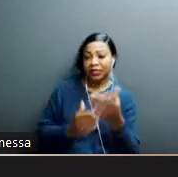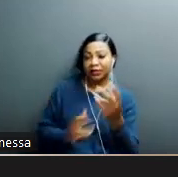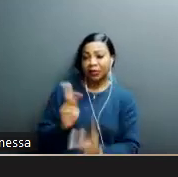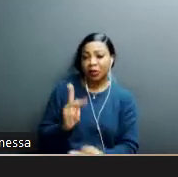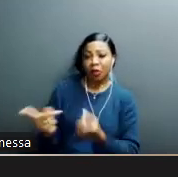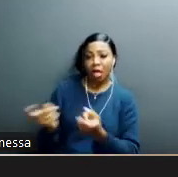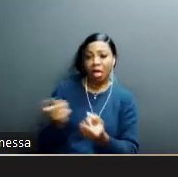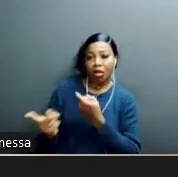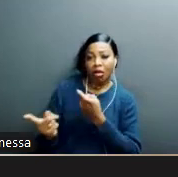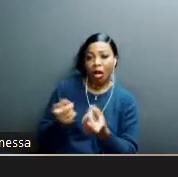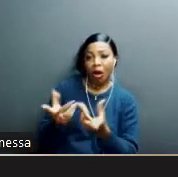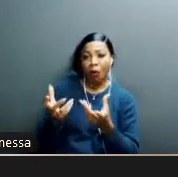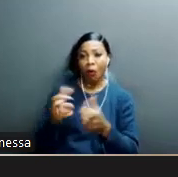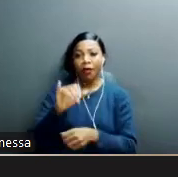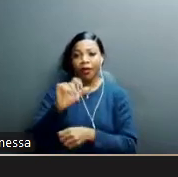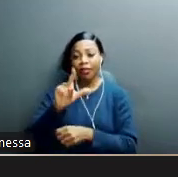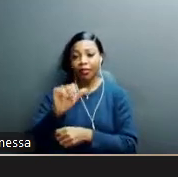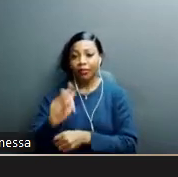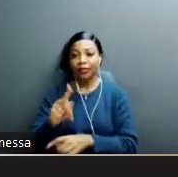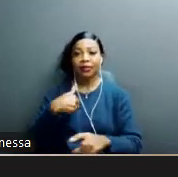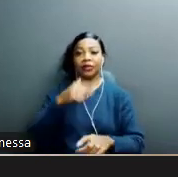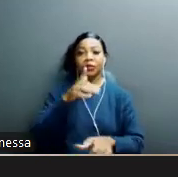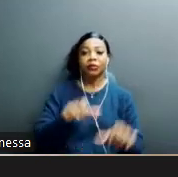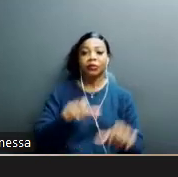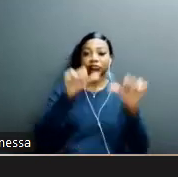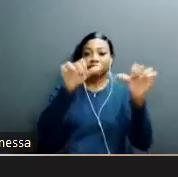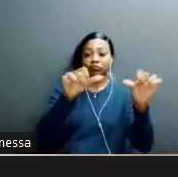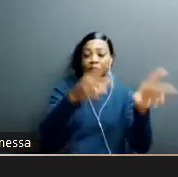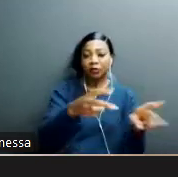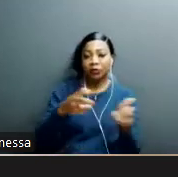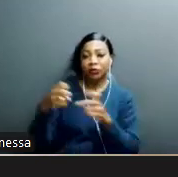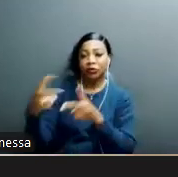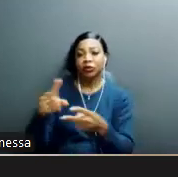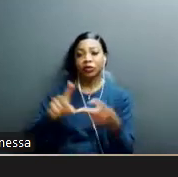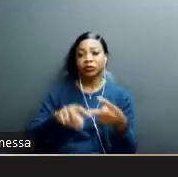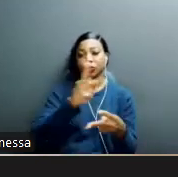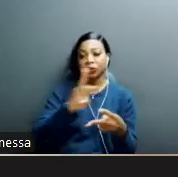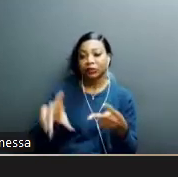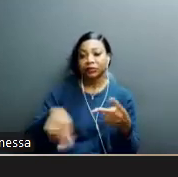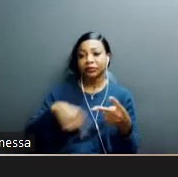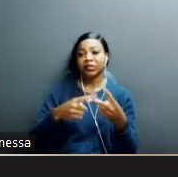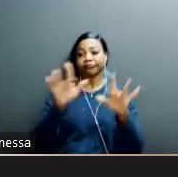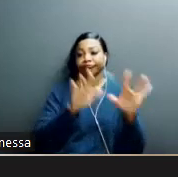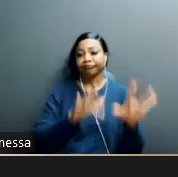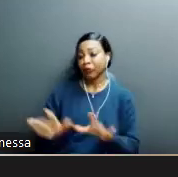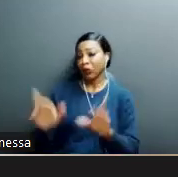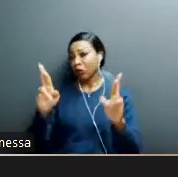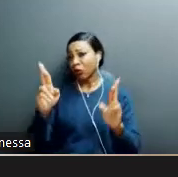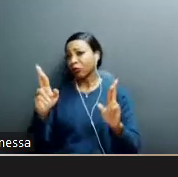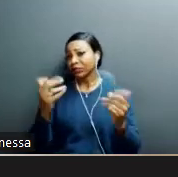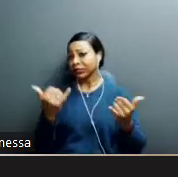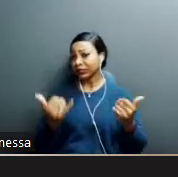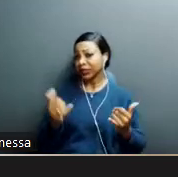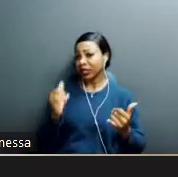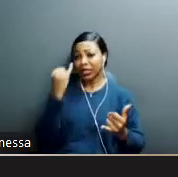upload those when um the recording and the PowerPoint are uploaded as well hopefully maybe today or by the end of tomorrow